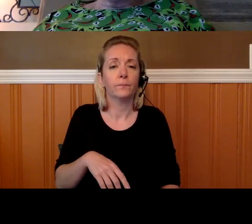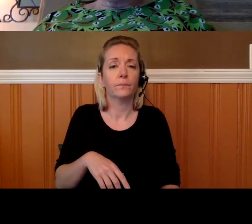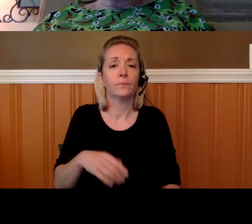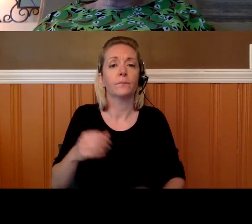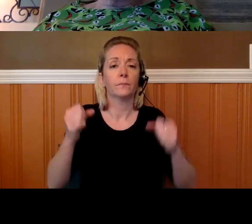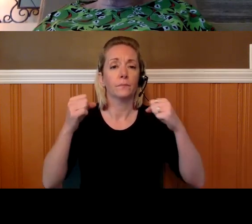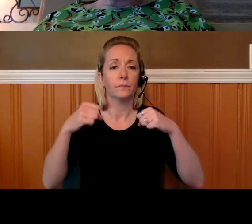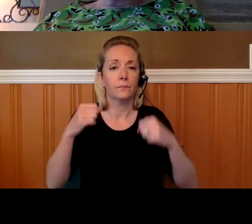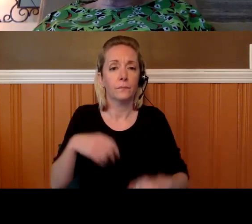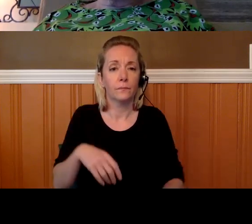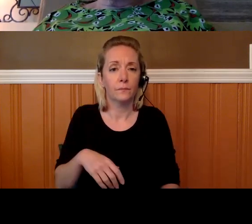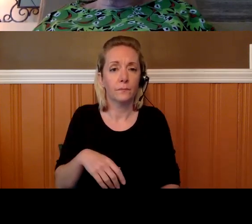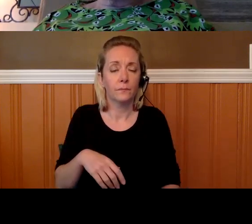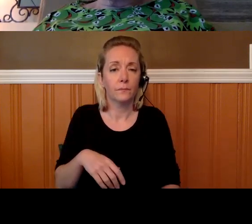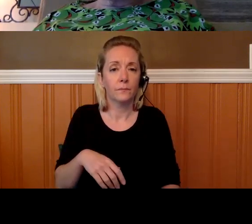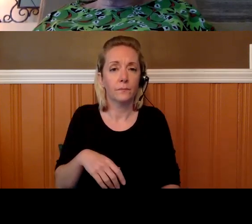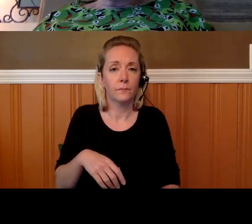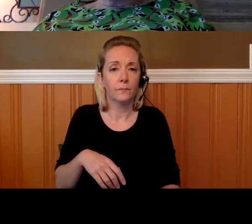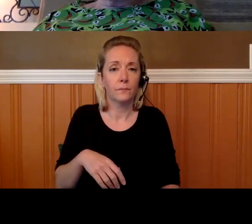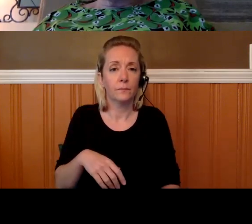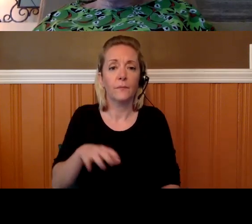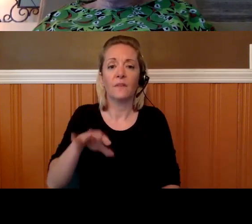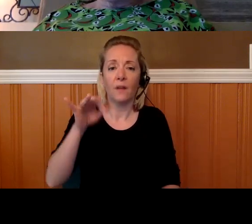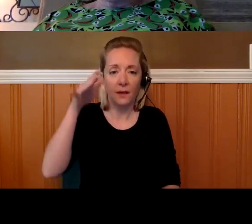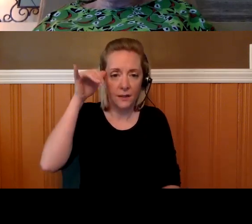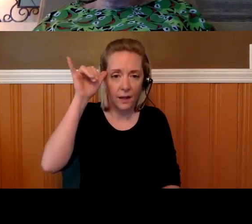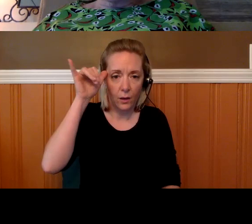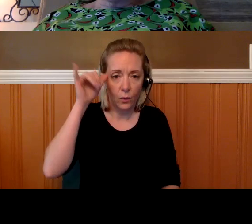the, Duck. try again, find cow.